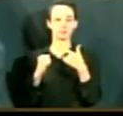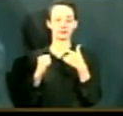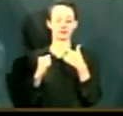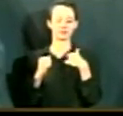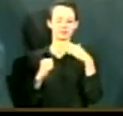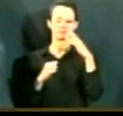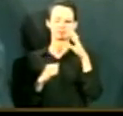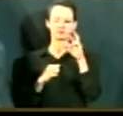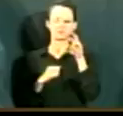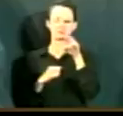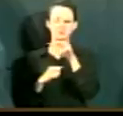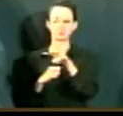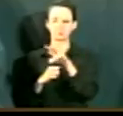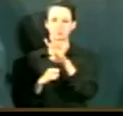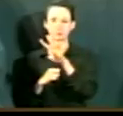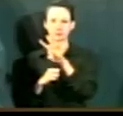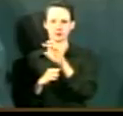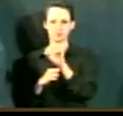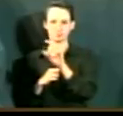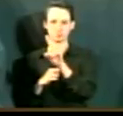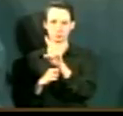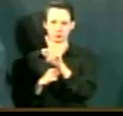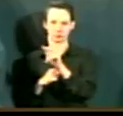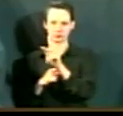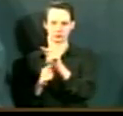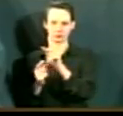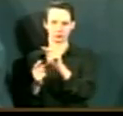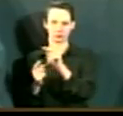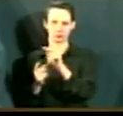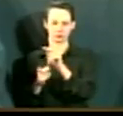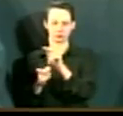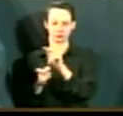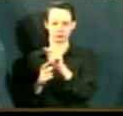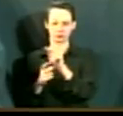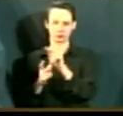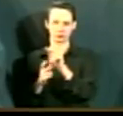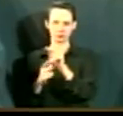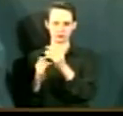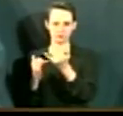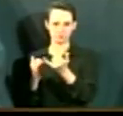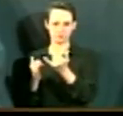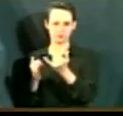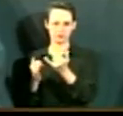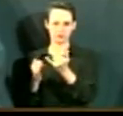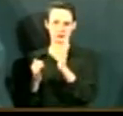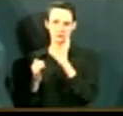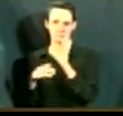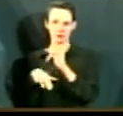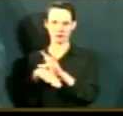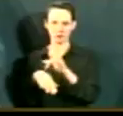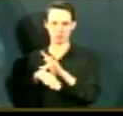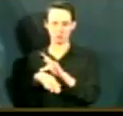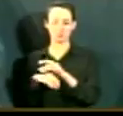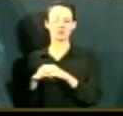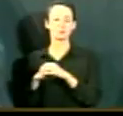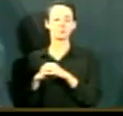look at the 401 that is currently going to be available,